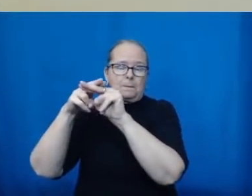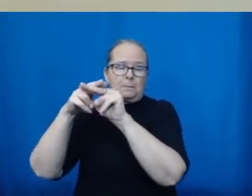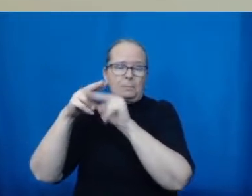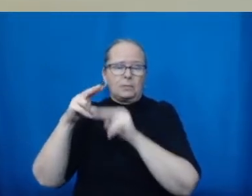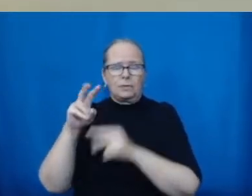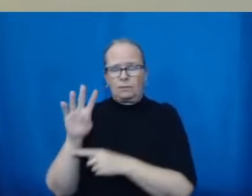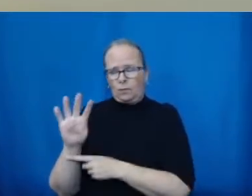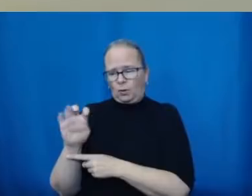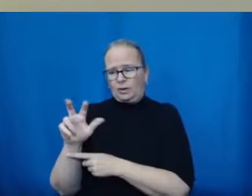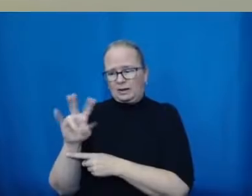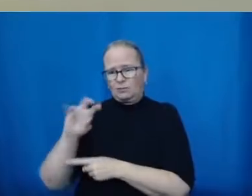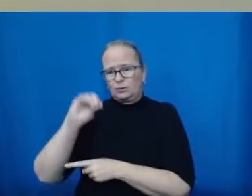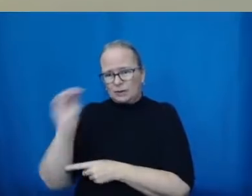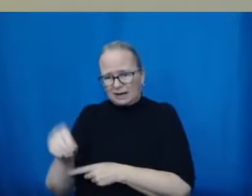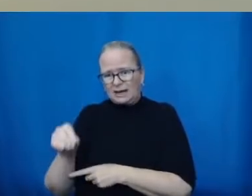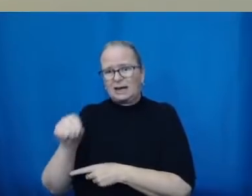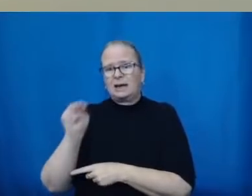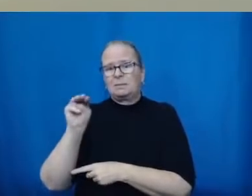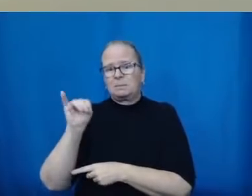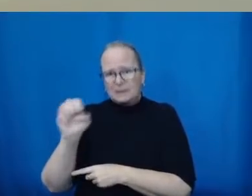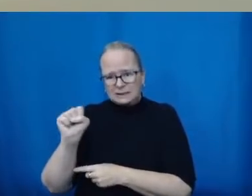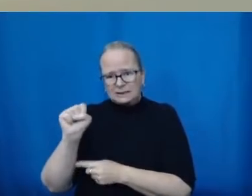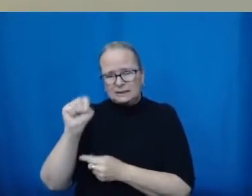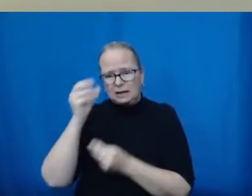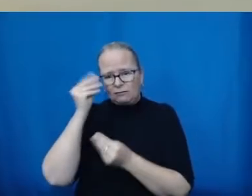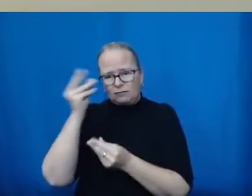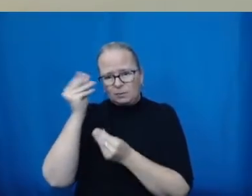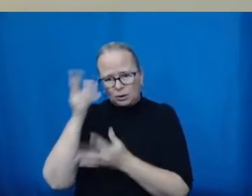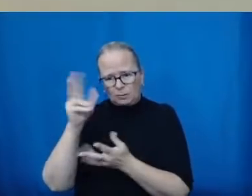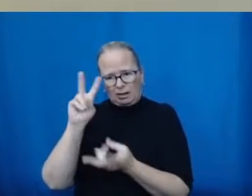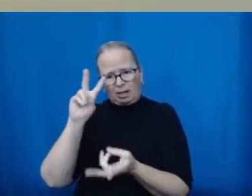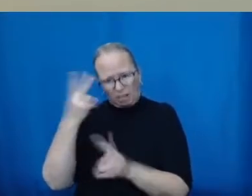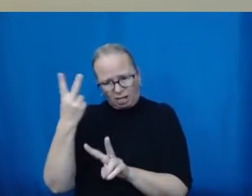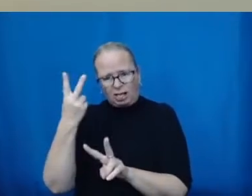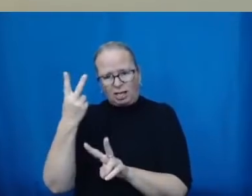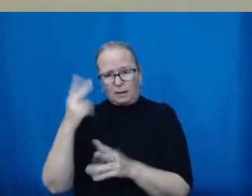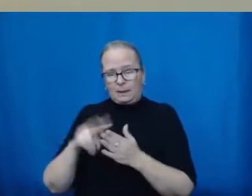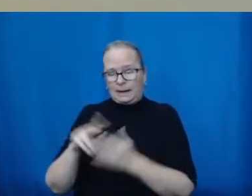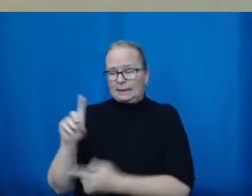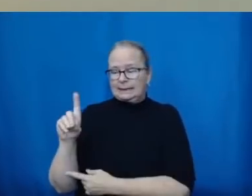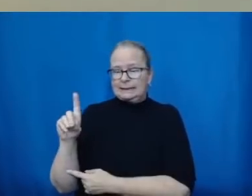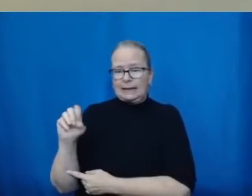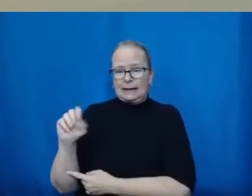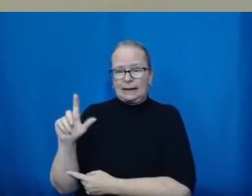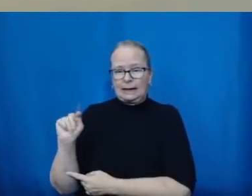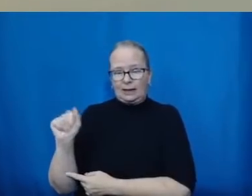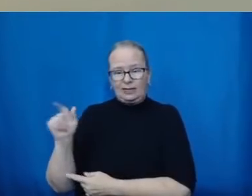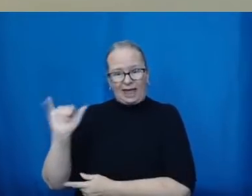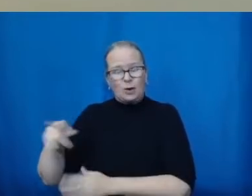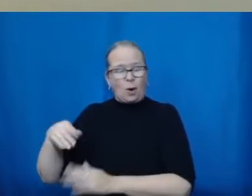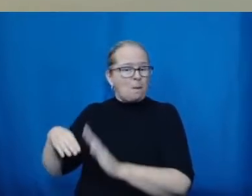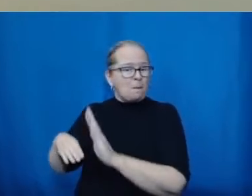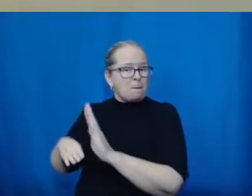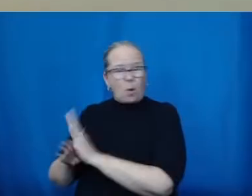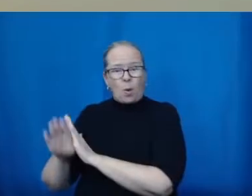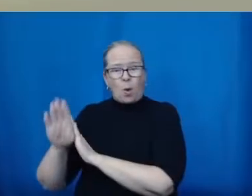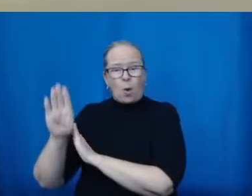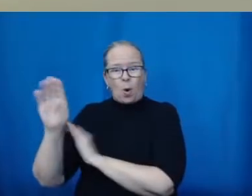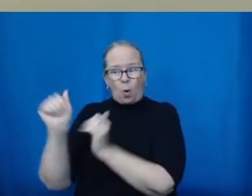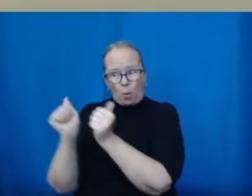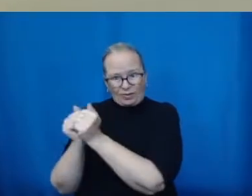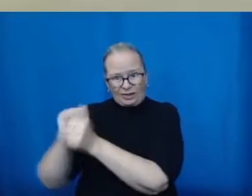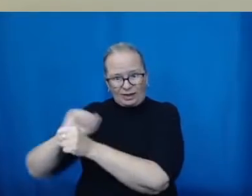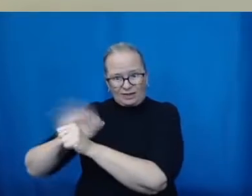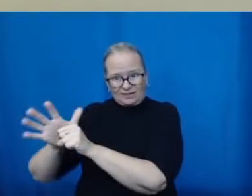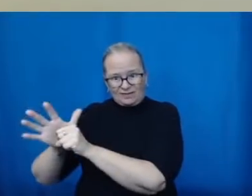a surge in infections, we have a surge in the infodemic, 437%. And that was in the context of misinformation about